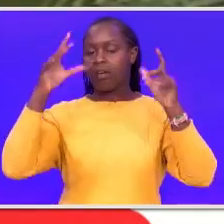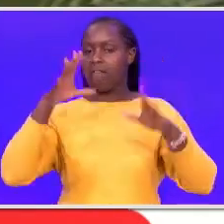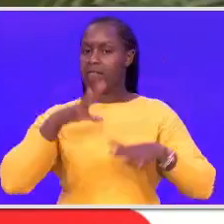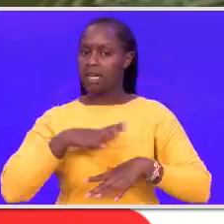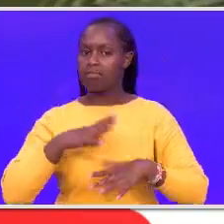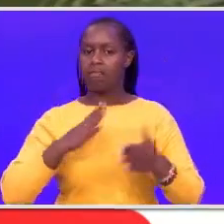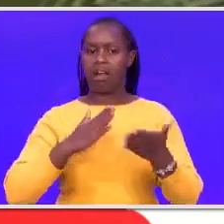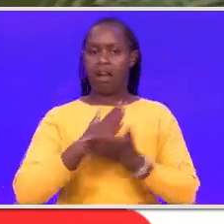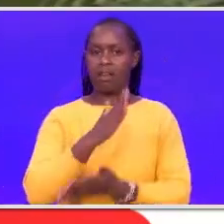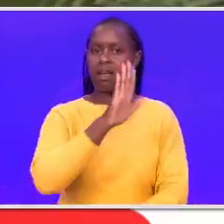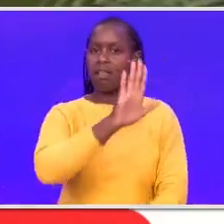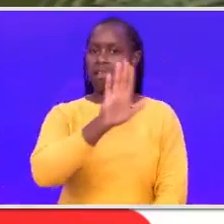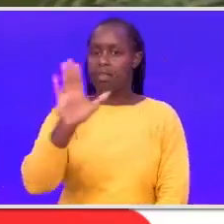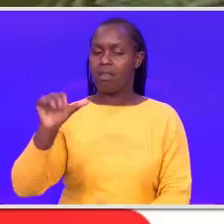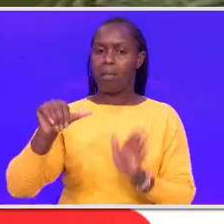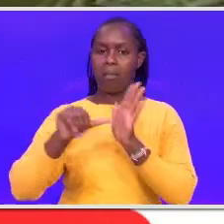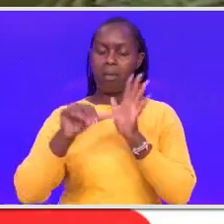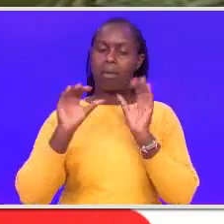right. No problem.